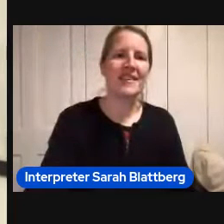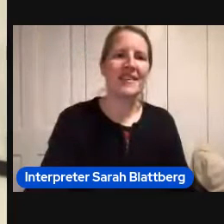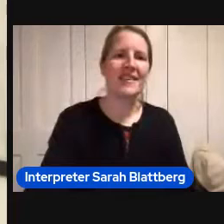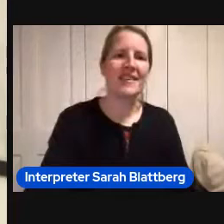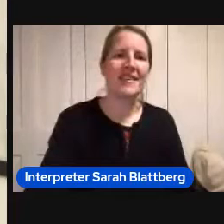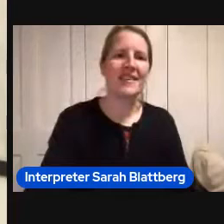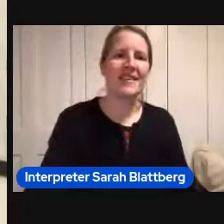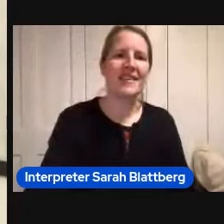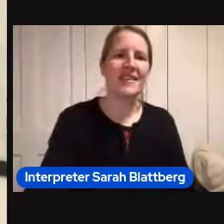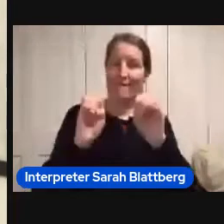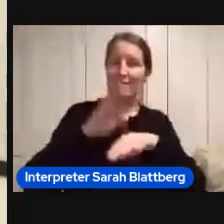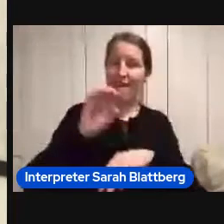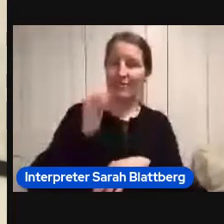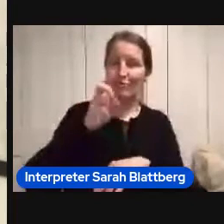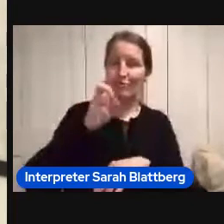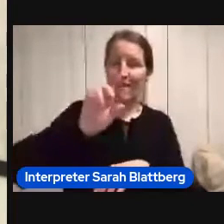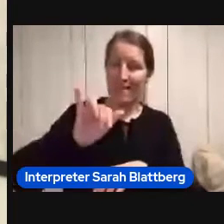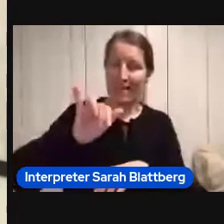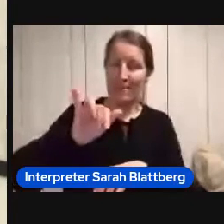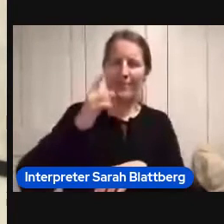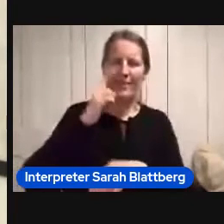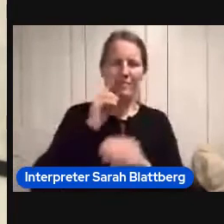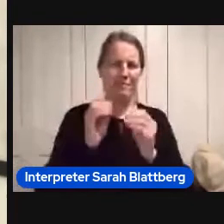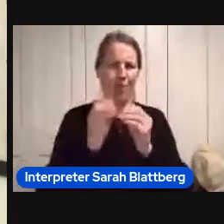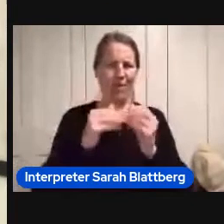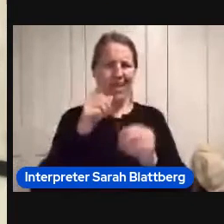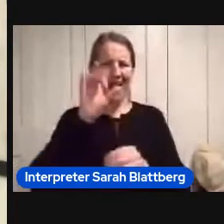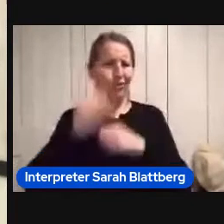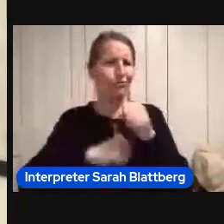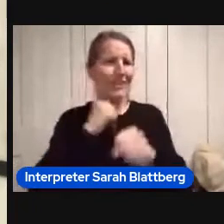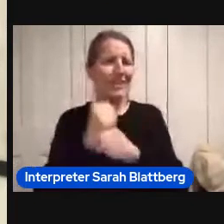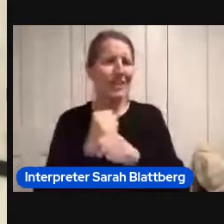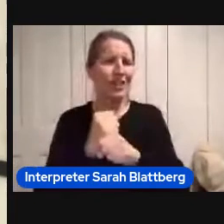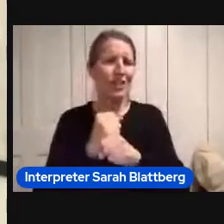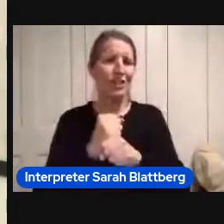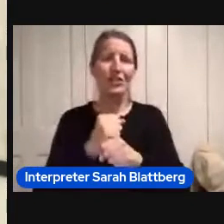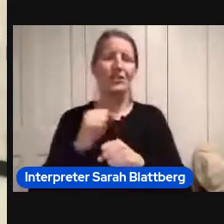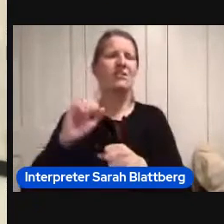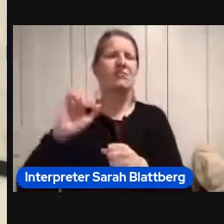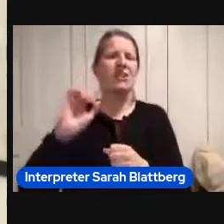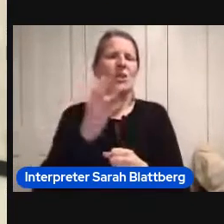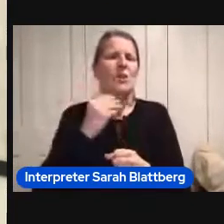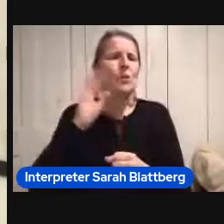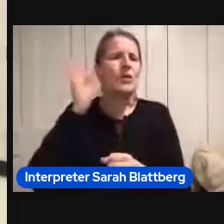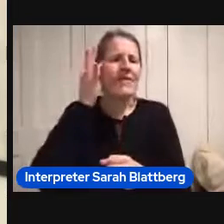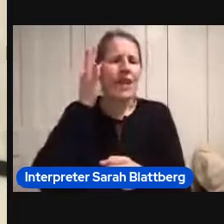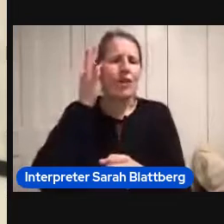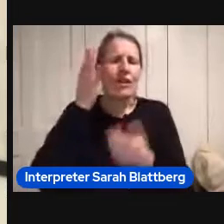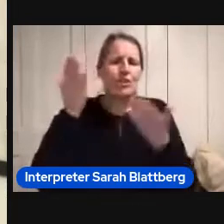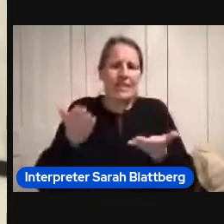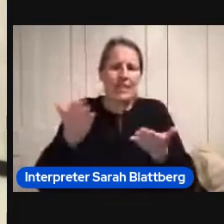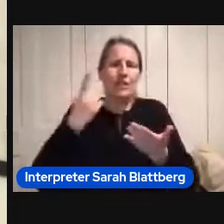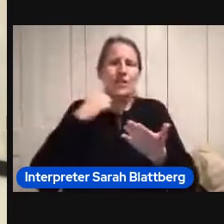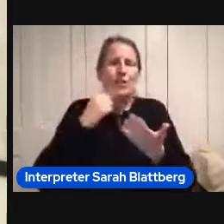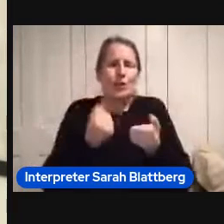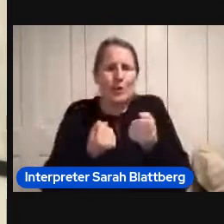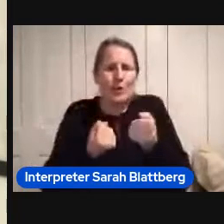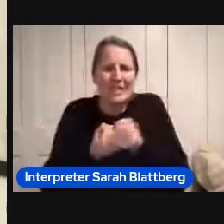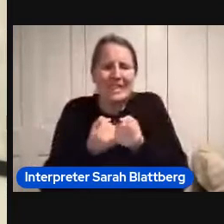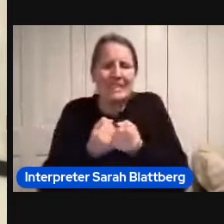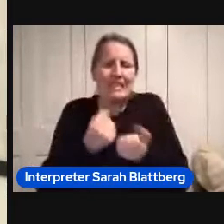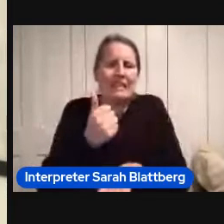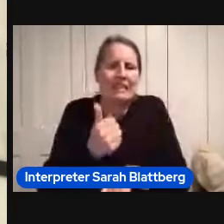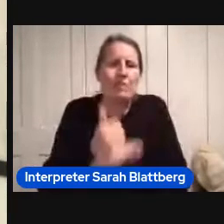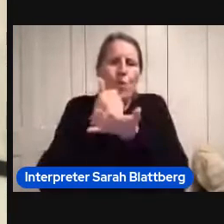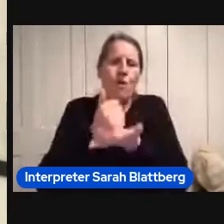And you might know that for more than a century, Jewish federations have existed to alleviate the stressors of many underserved communities in